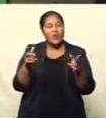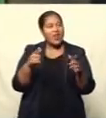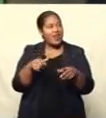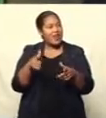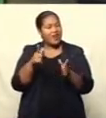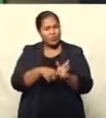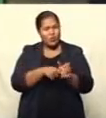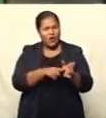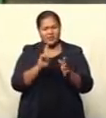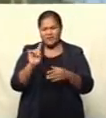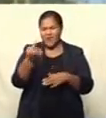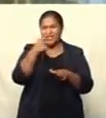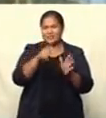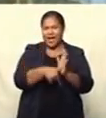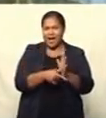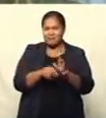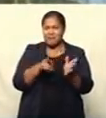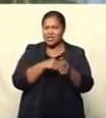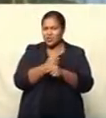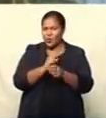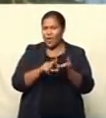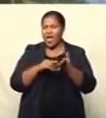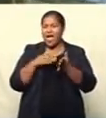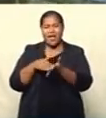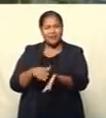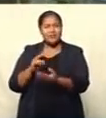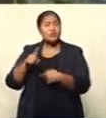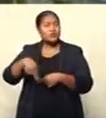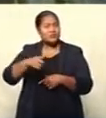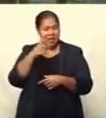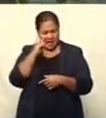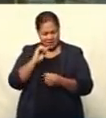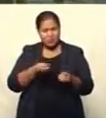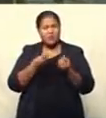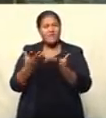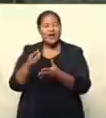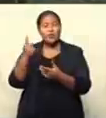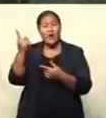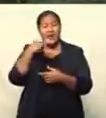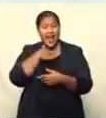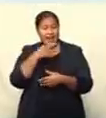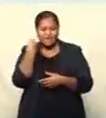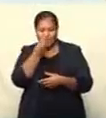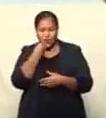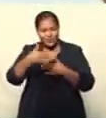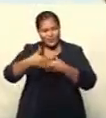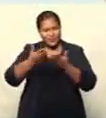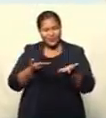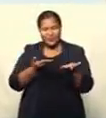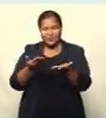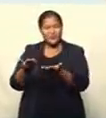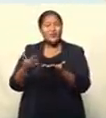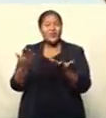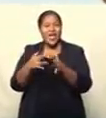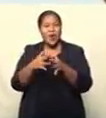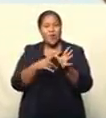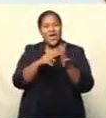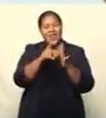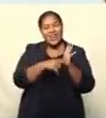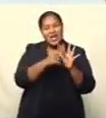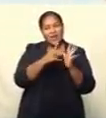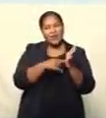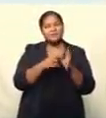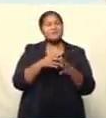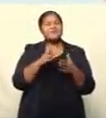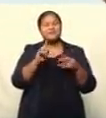first time the NGO is helping in Suva, and they were able to provide 100 food packs to Fijians in Wailea. Team leader for Suva, Joseph